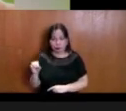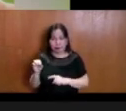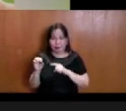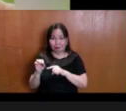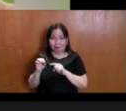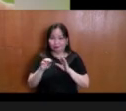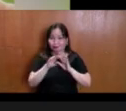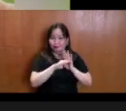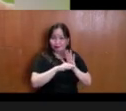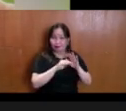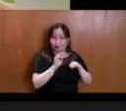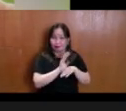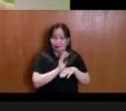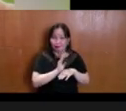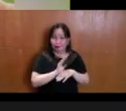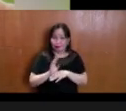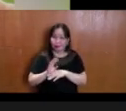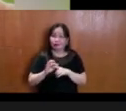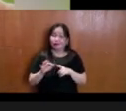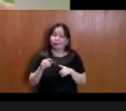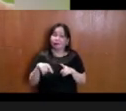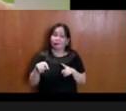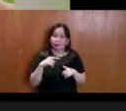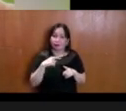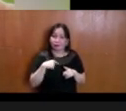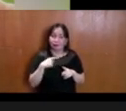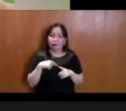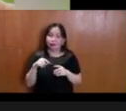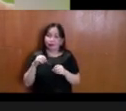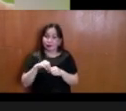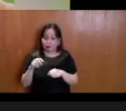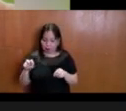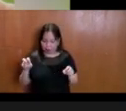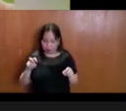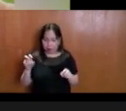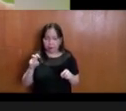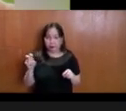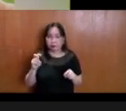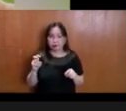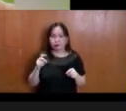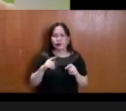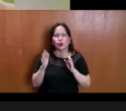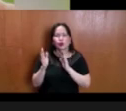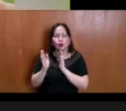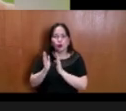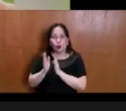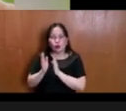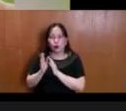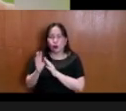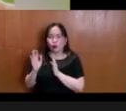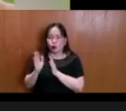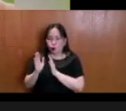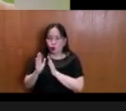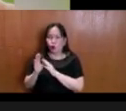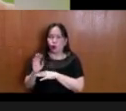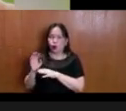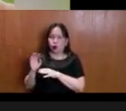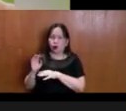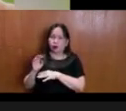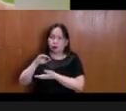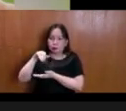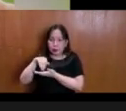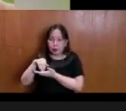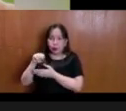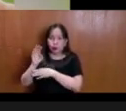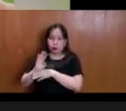99% of the enterprises or establishments in tourism are micro, small, and medium enterprises.